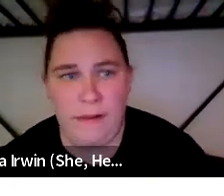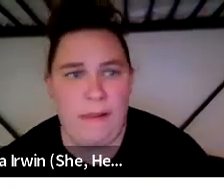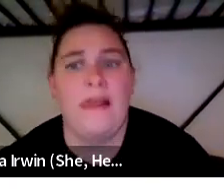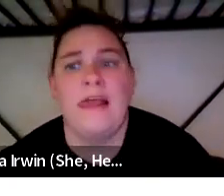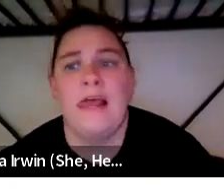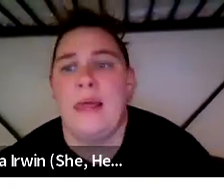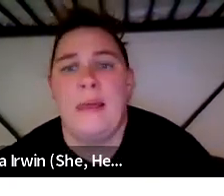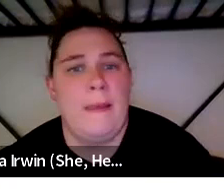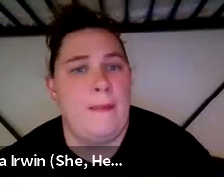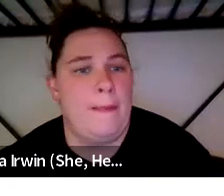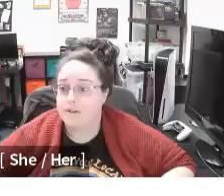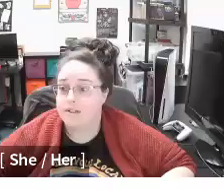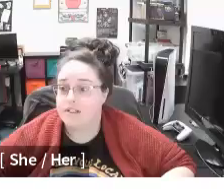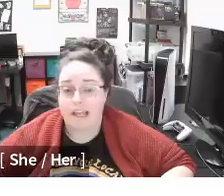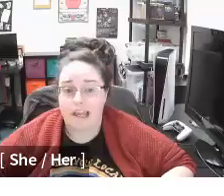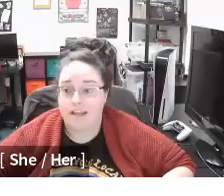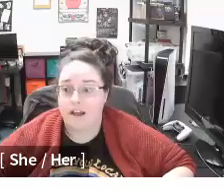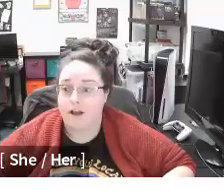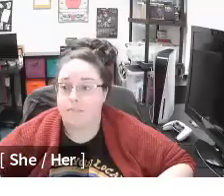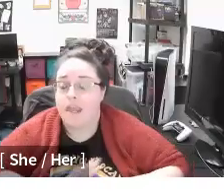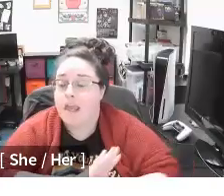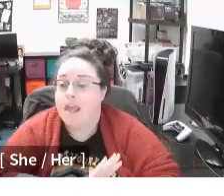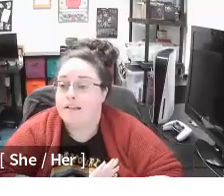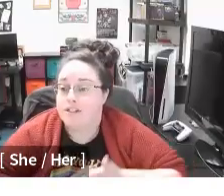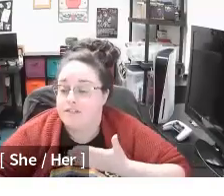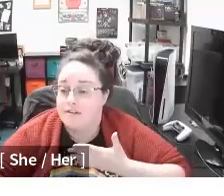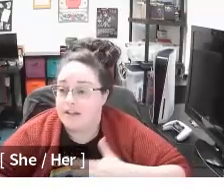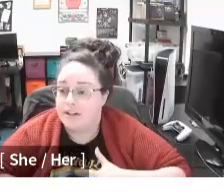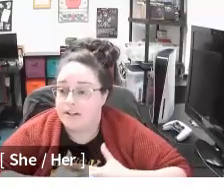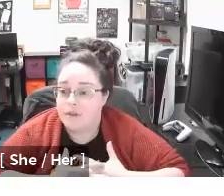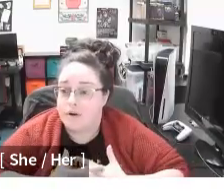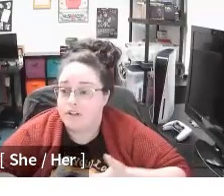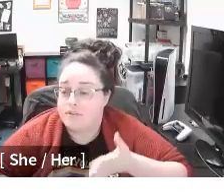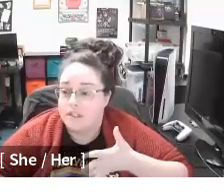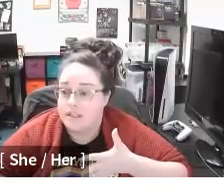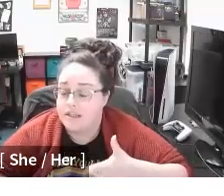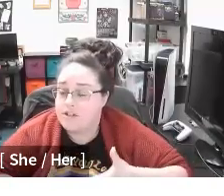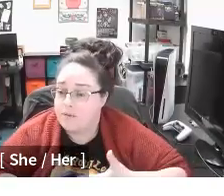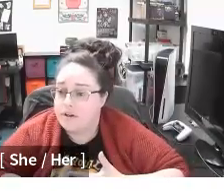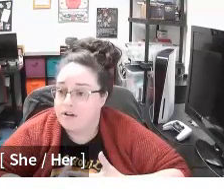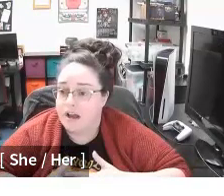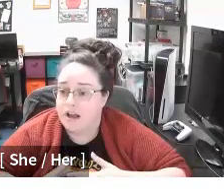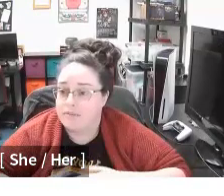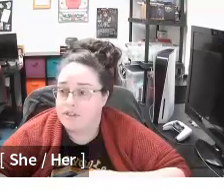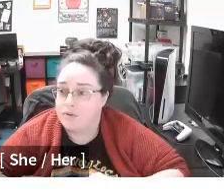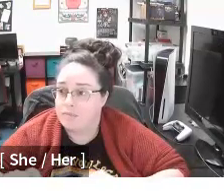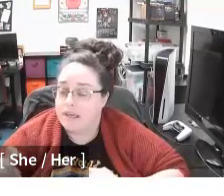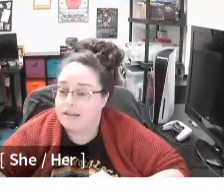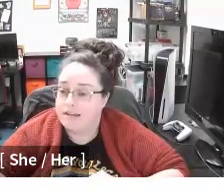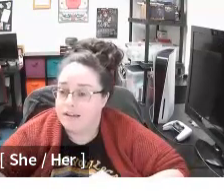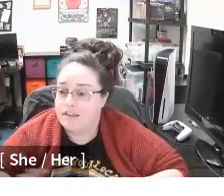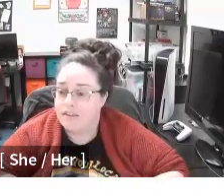ask. Also, I just wanted to add just a reminder, if you are using the interpreter